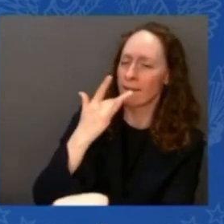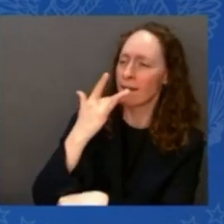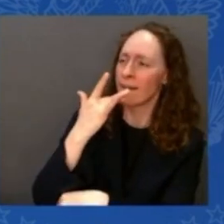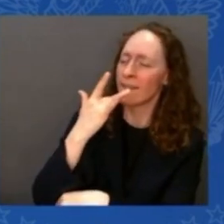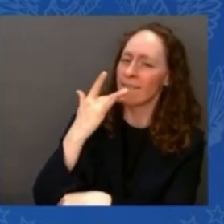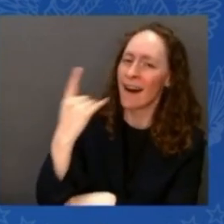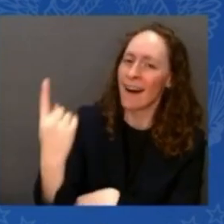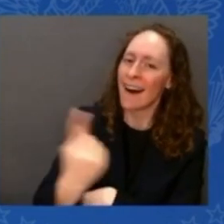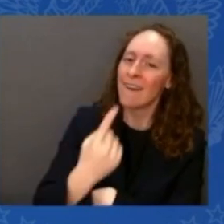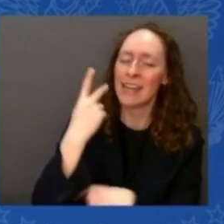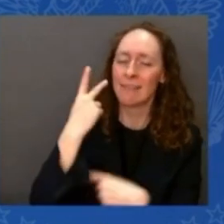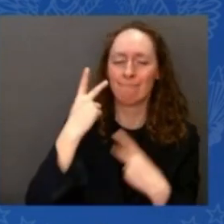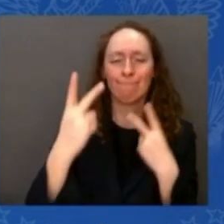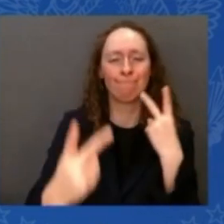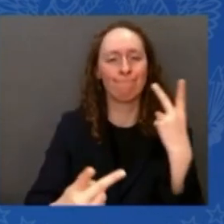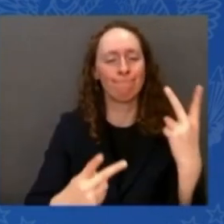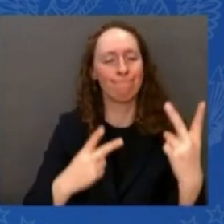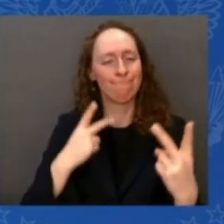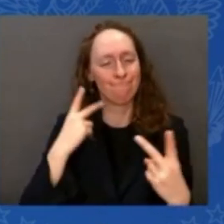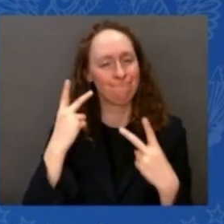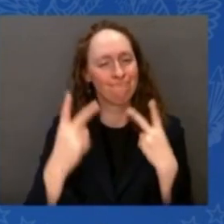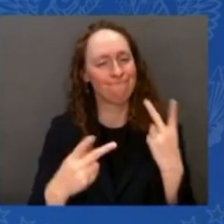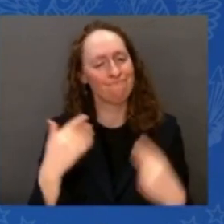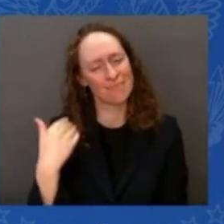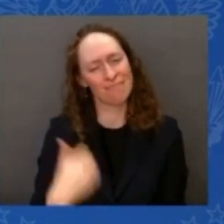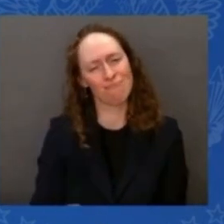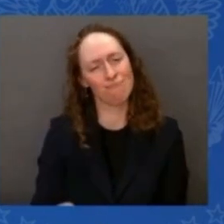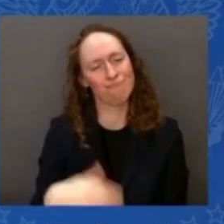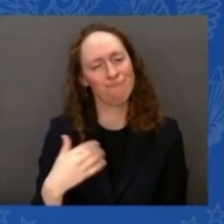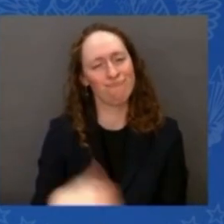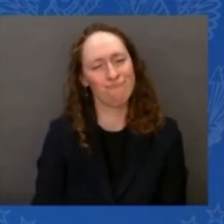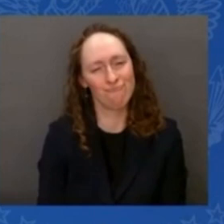most underestimated profession in the world. Thank you. Thank you.